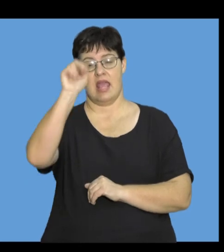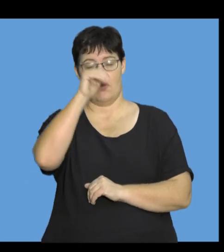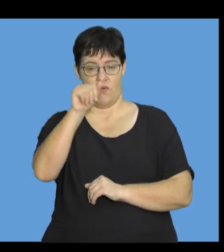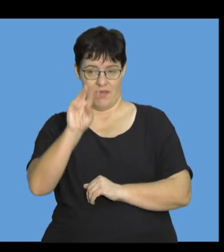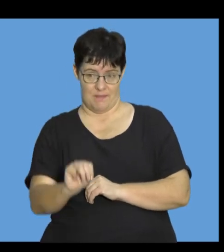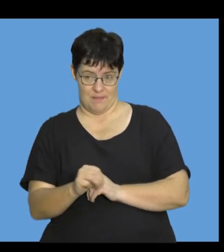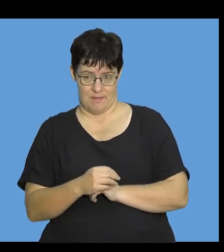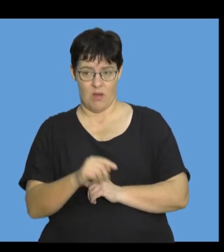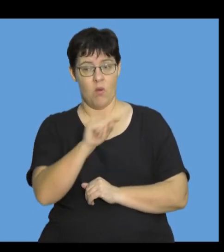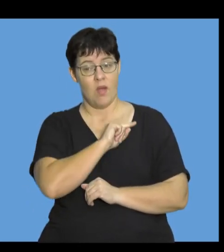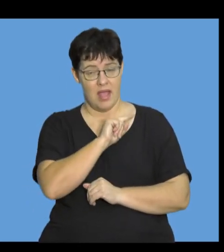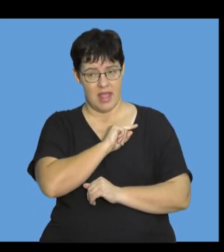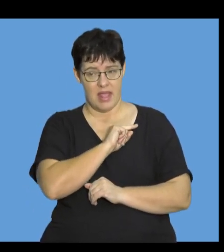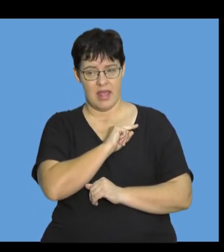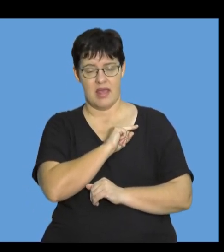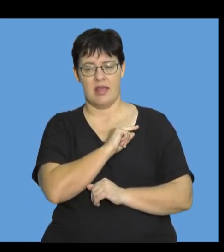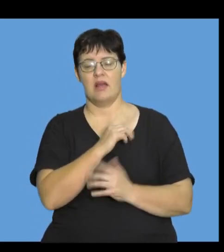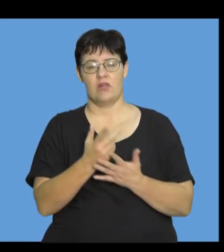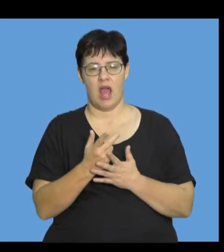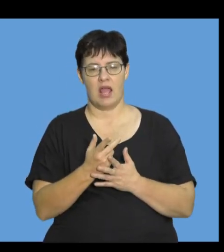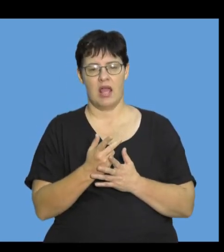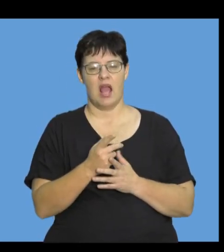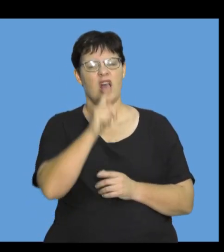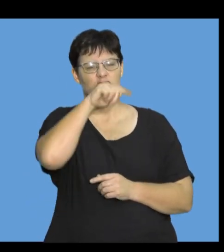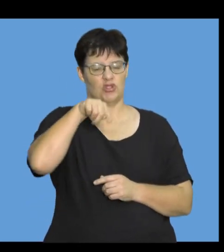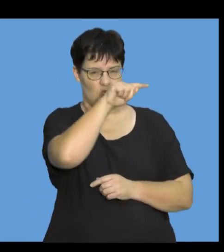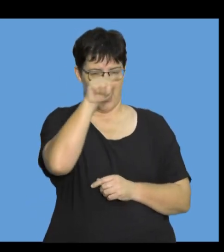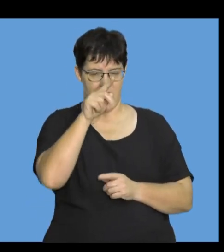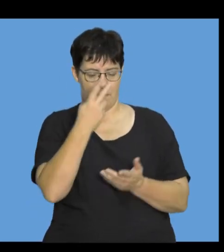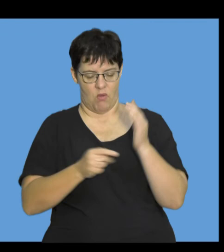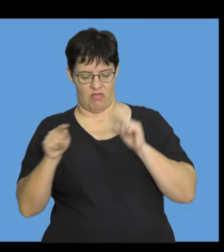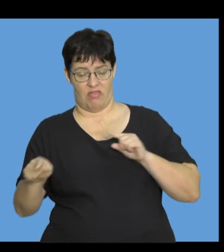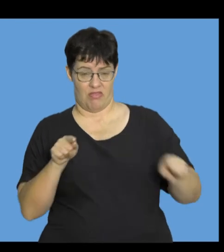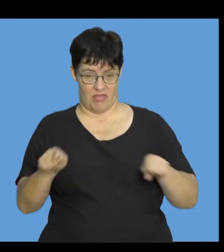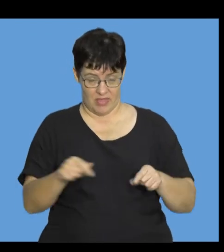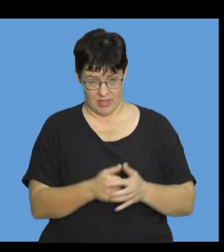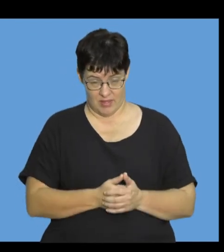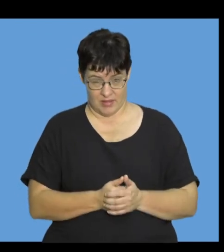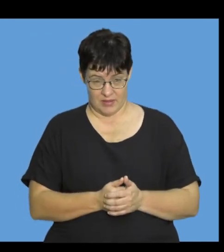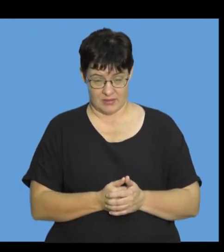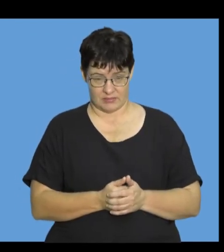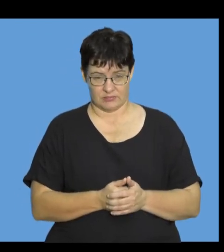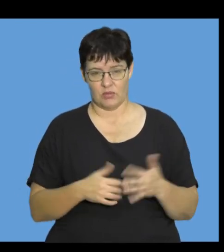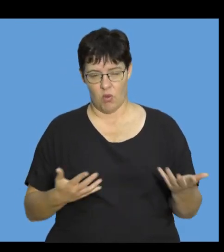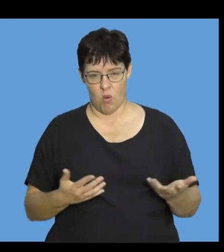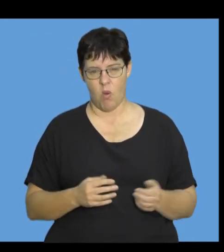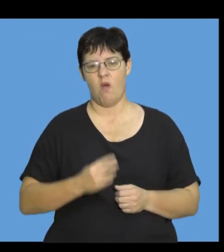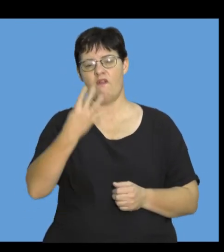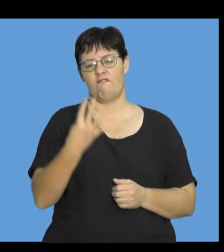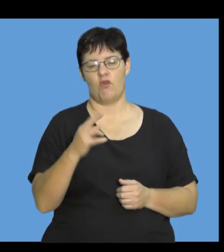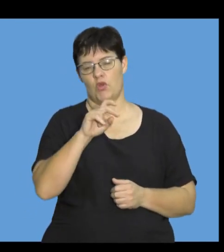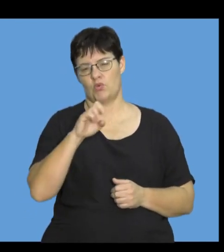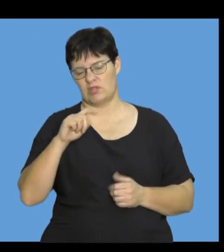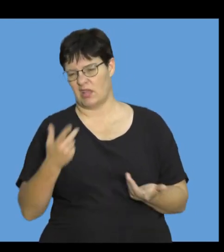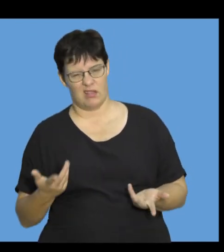n over m. Why? Because it will be more like you are square rooting on both sides, right? Or fourth rooting